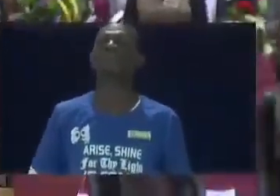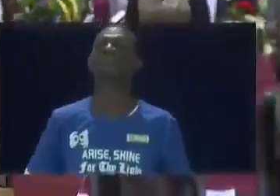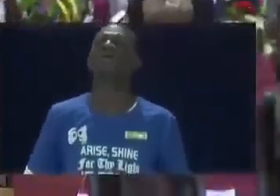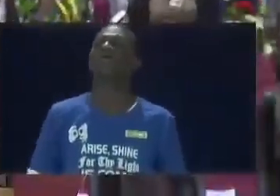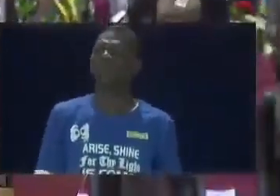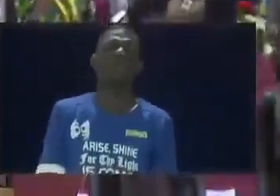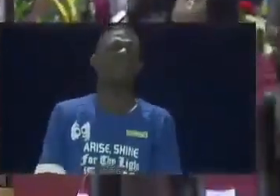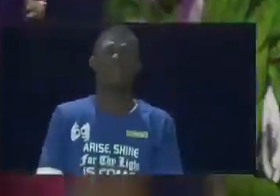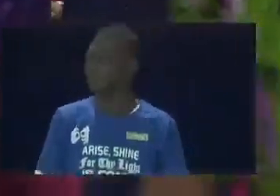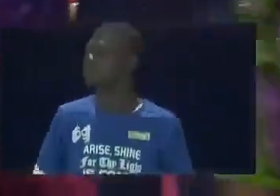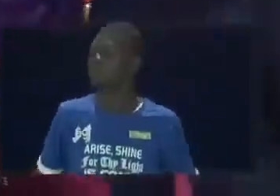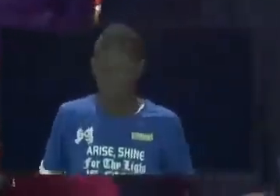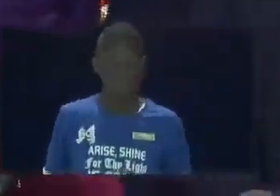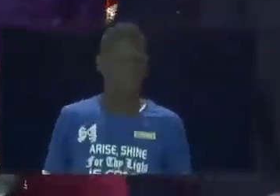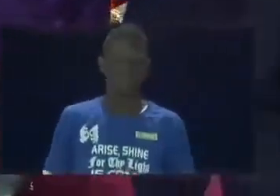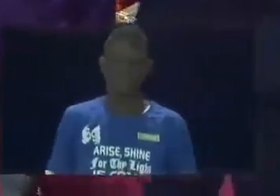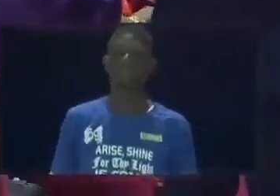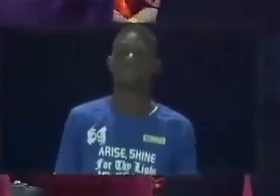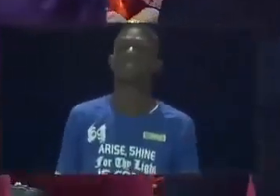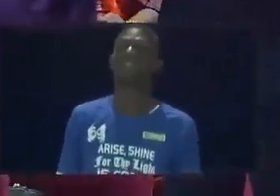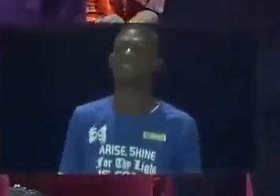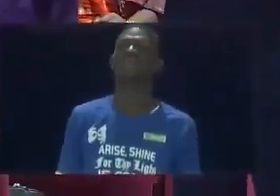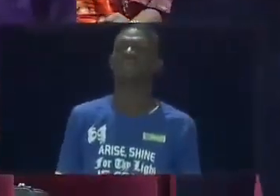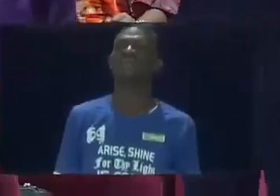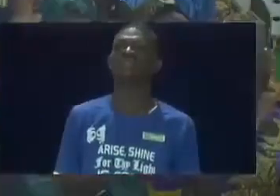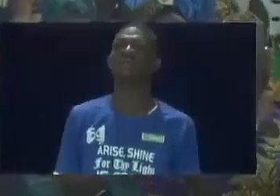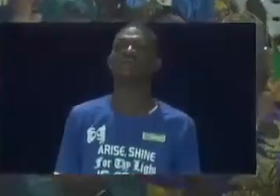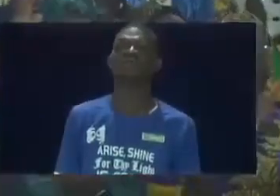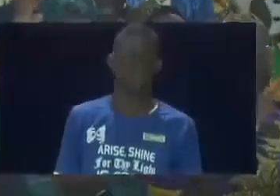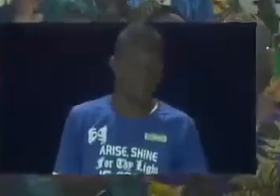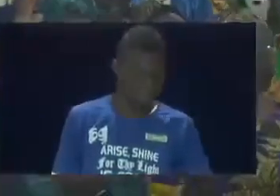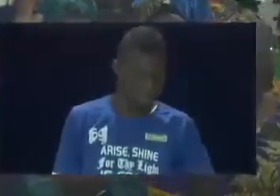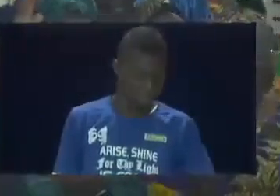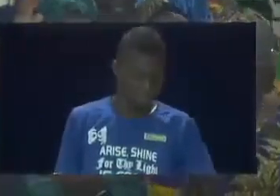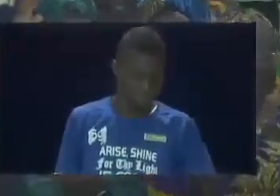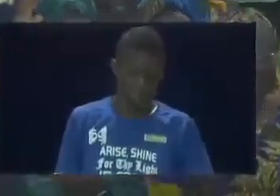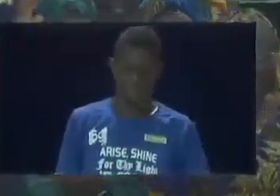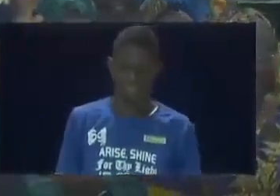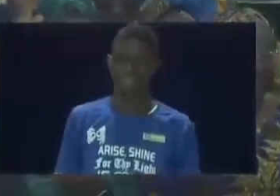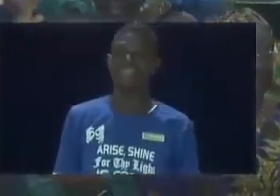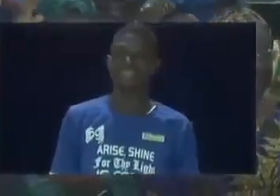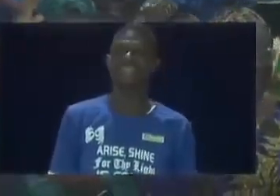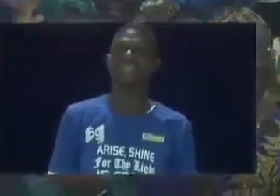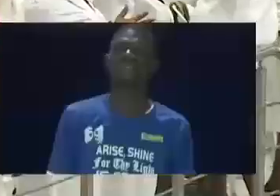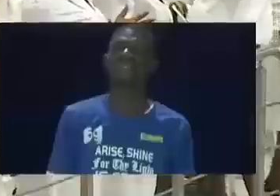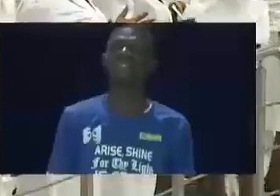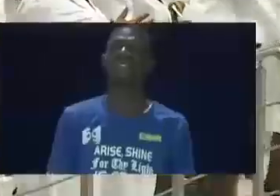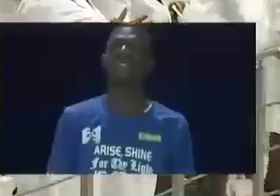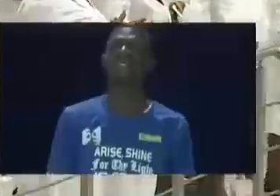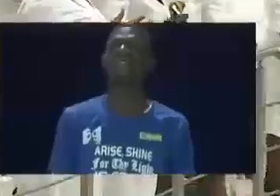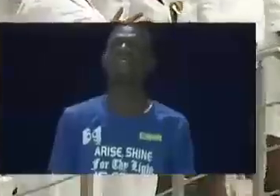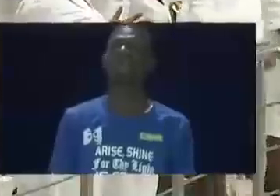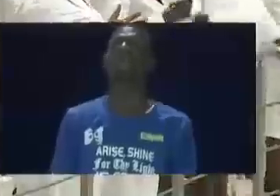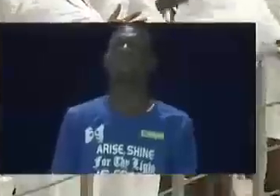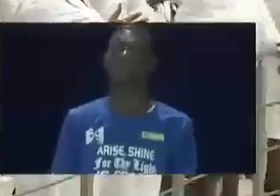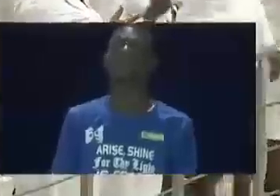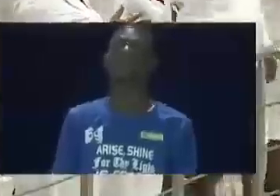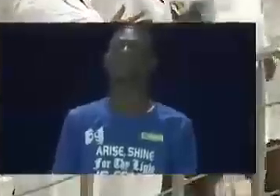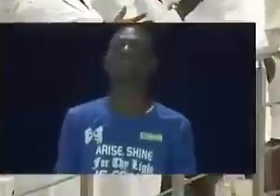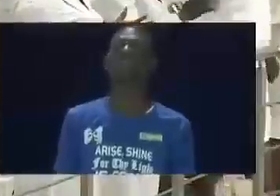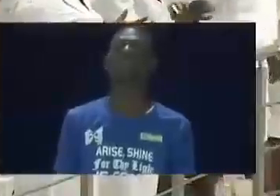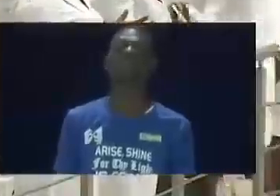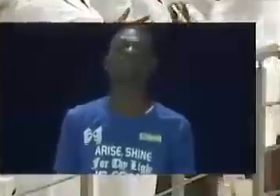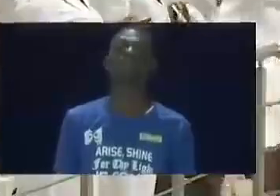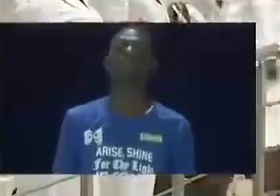ministry, whatever work of the devil, I bind it and I cast it out in the